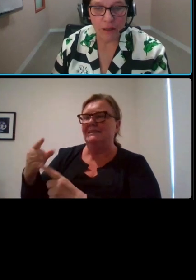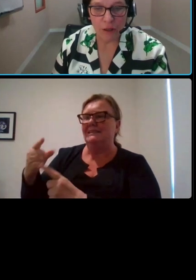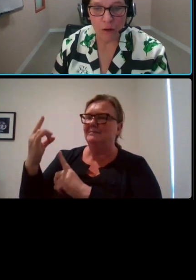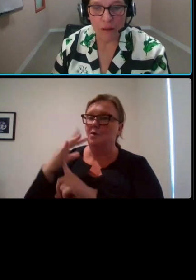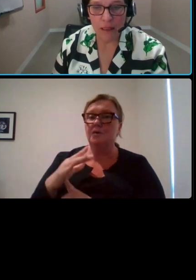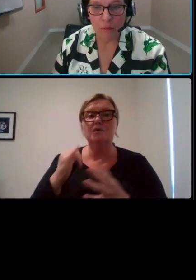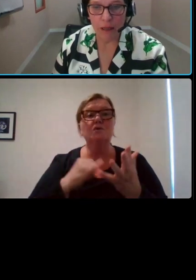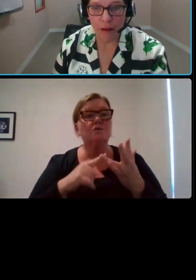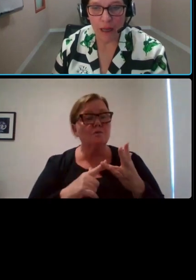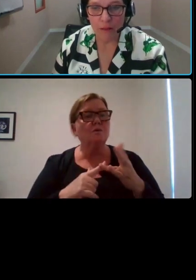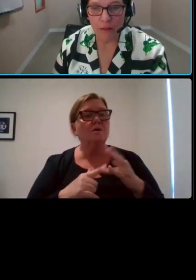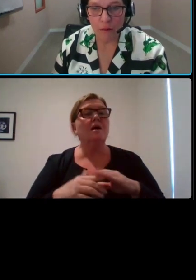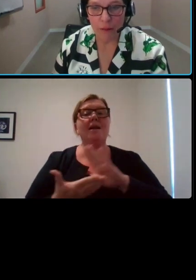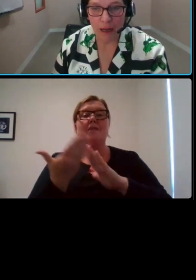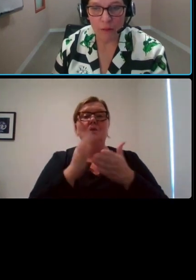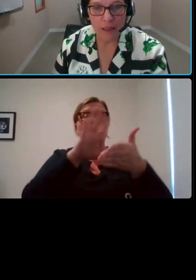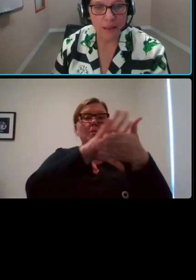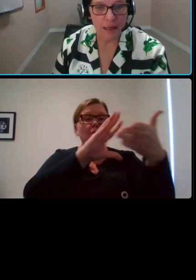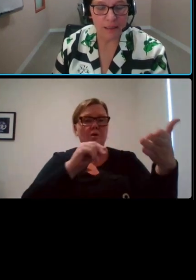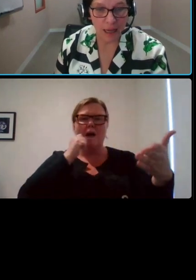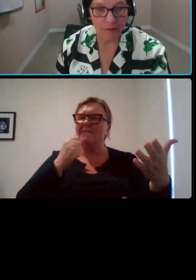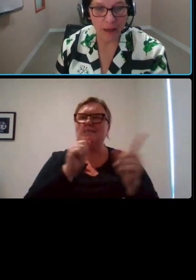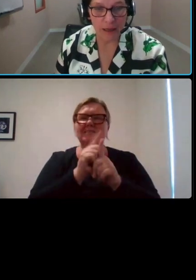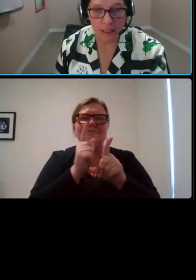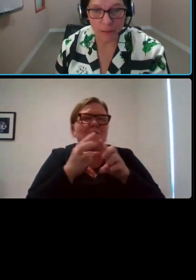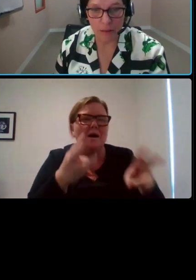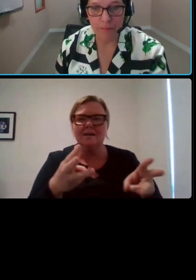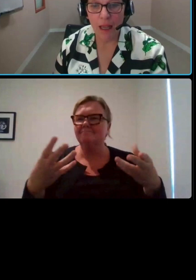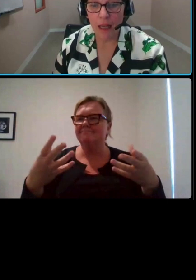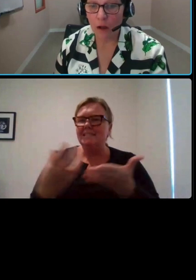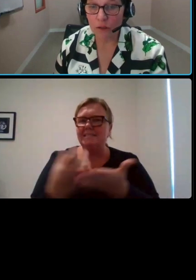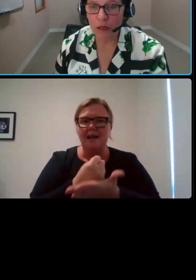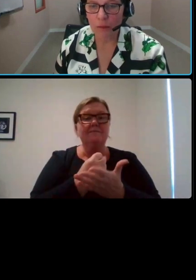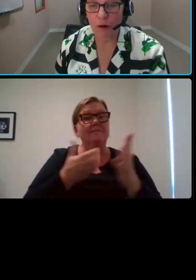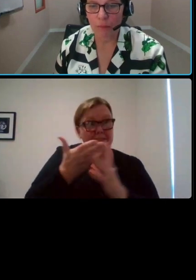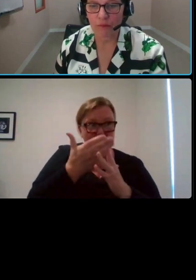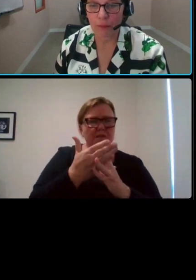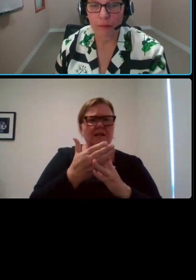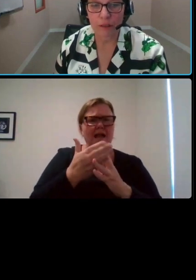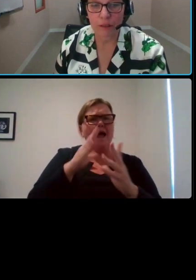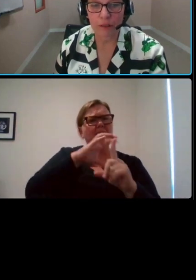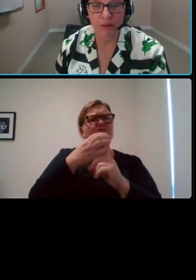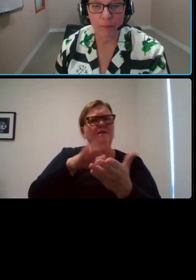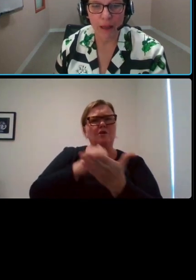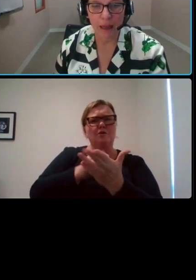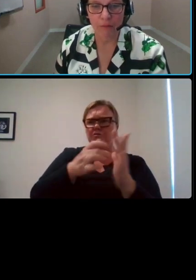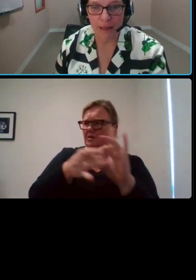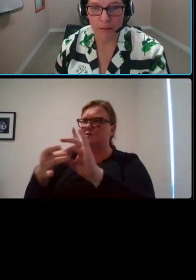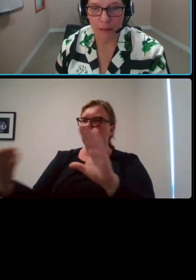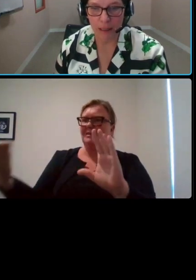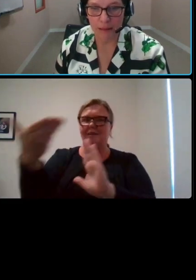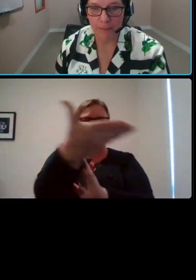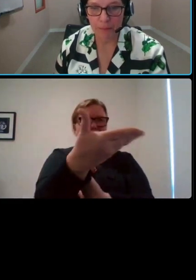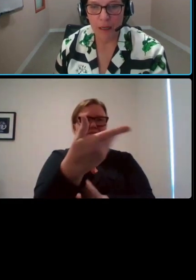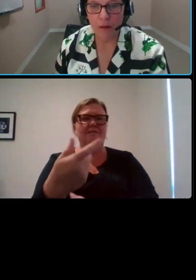Therefore, under the new model, there will be pathways that are safe, accessible and culturally appropriate for people to provide feedback and